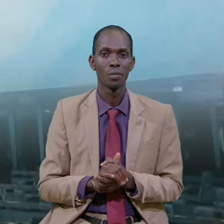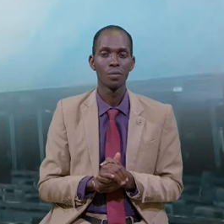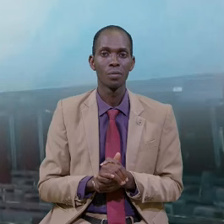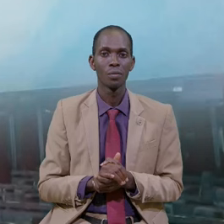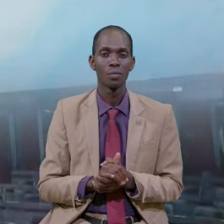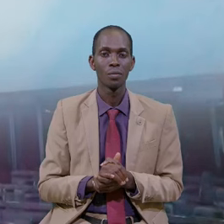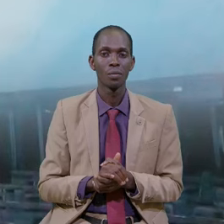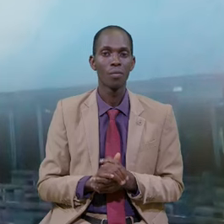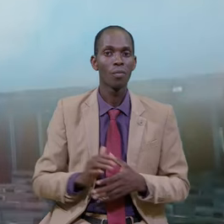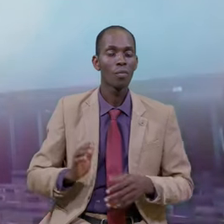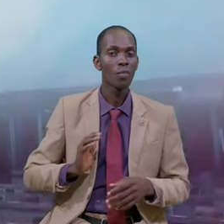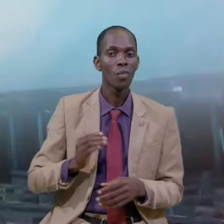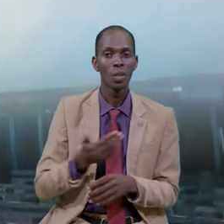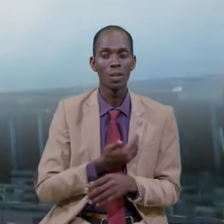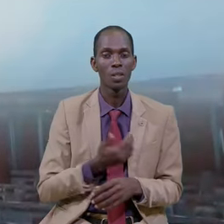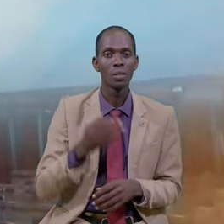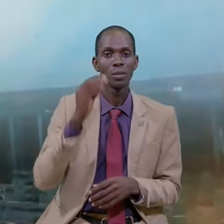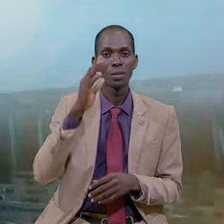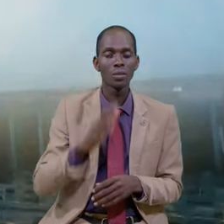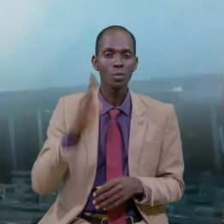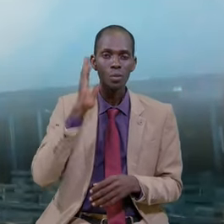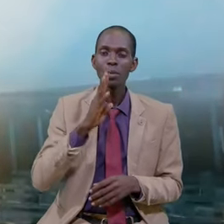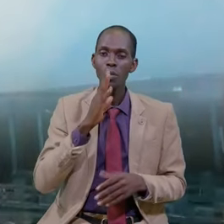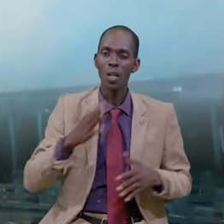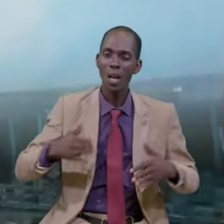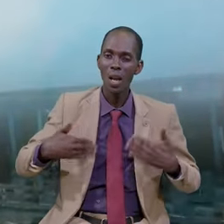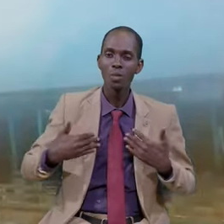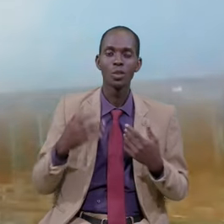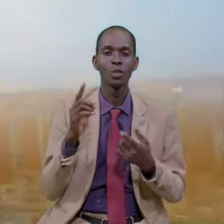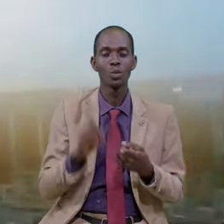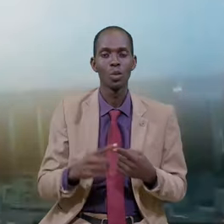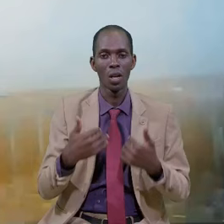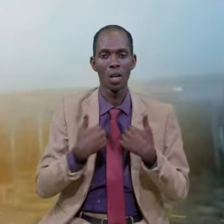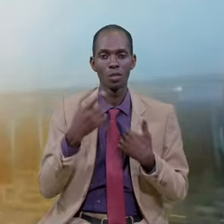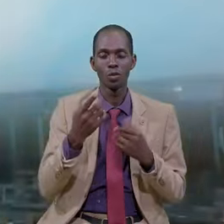Pastor the coner will be delighted to have you join this special